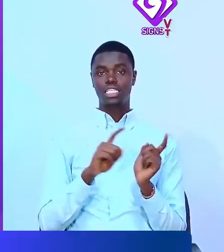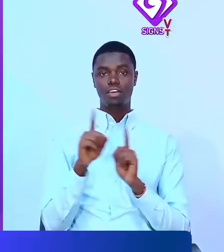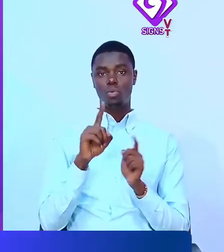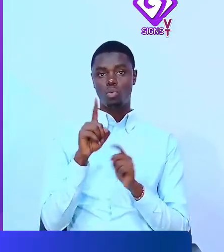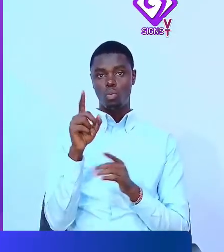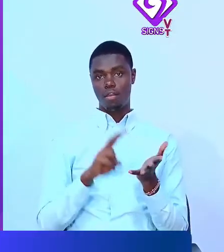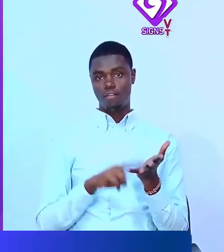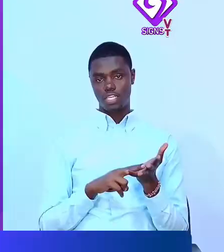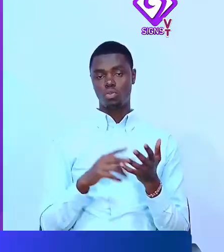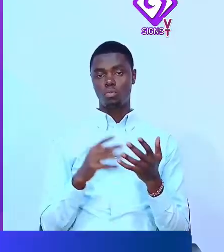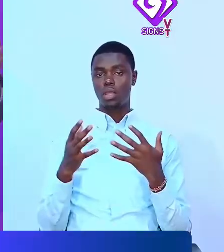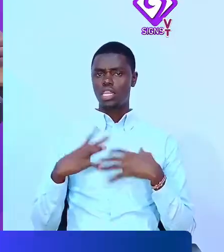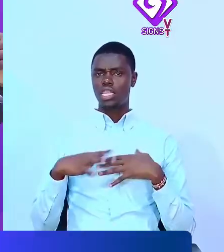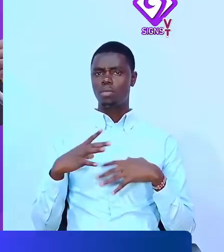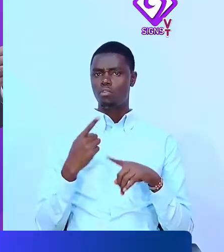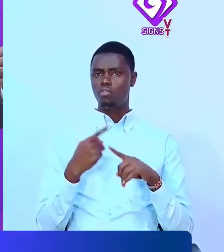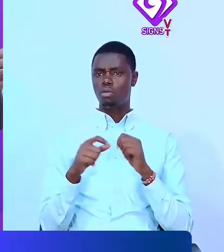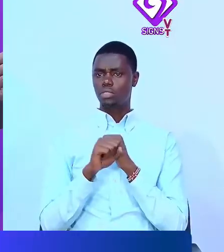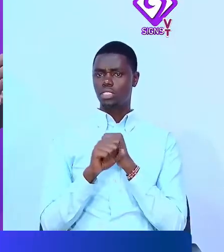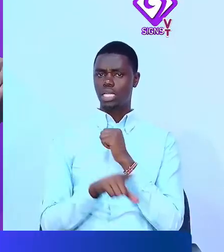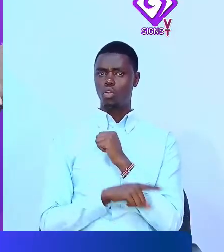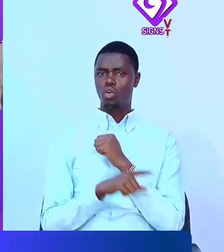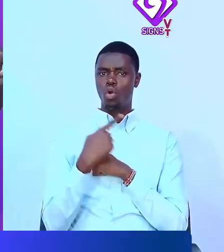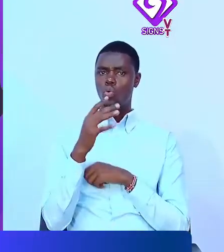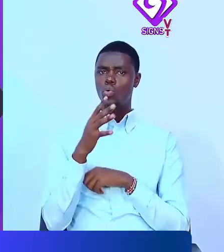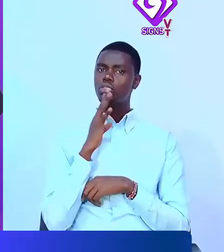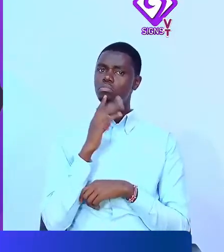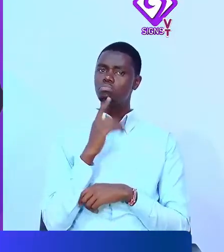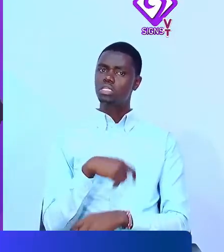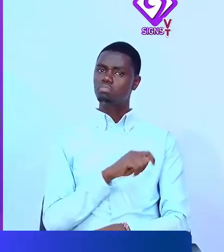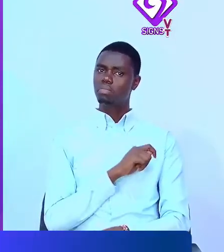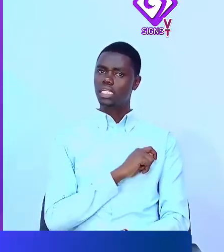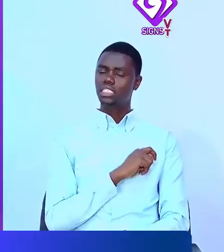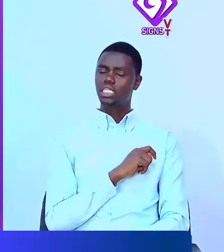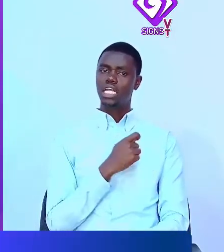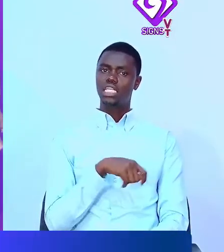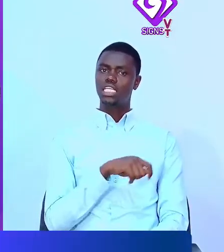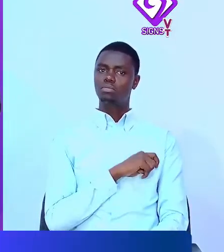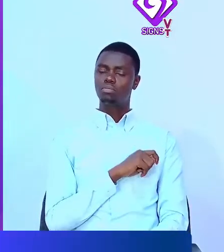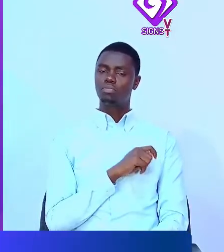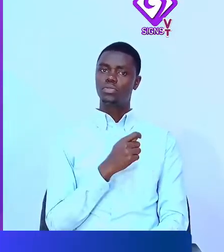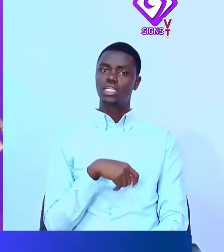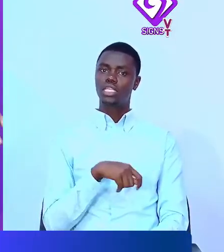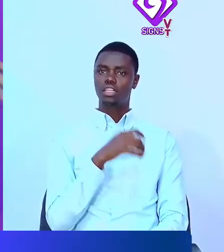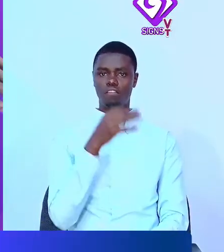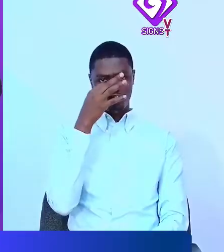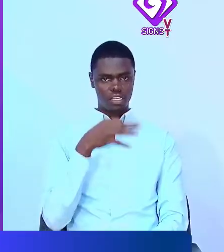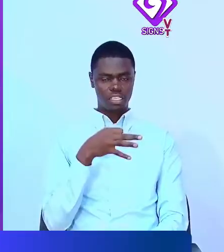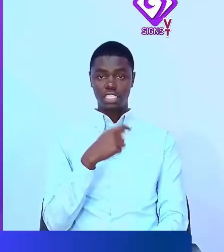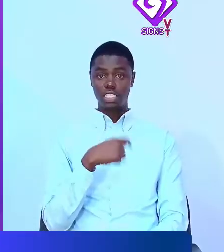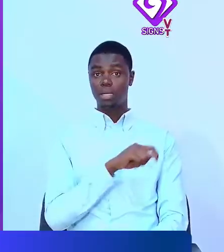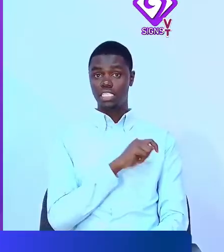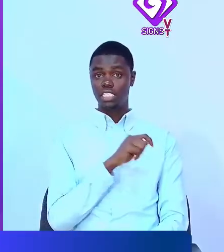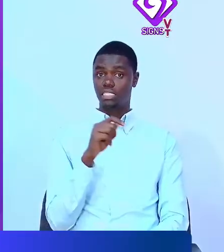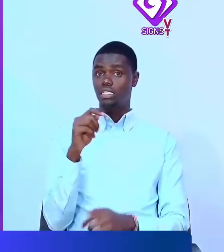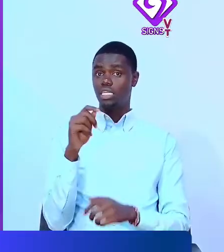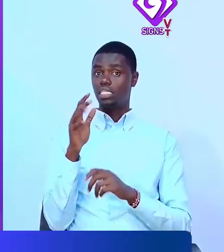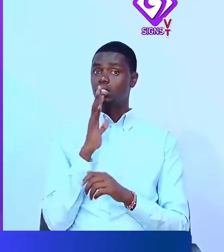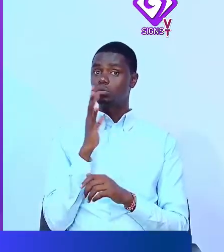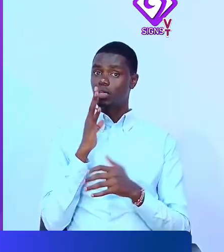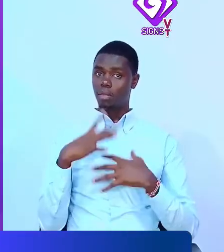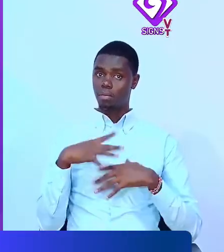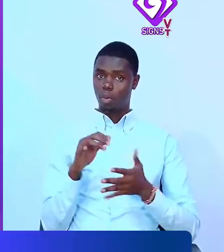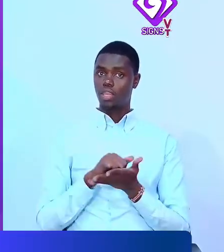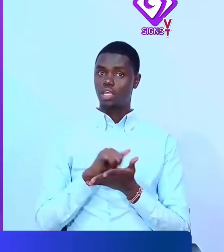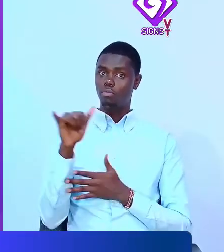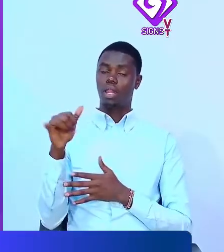the guys of Senegal, the ones who speak Spanish, if you go to this Spanish-speaking... A bit of French. French-speaking, but Spanish-speaking part, they fly to